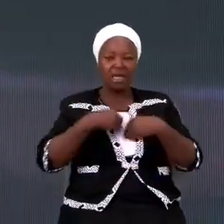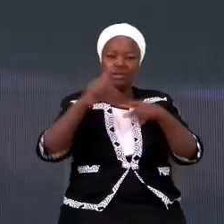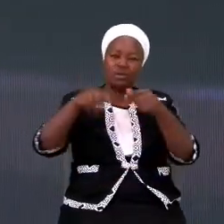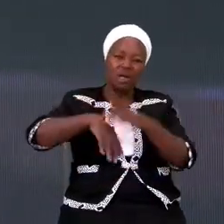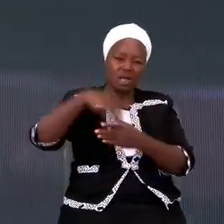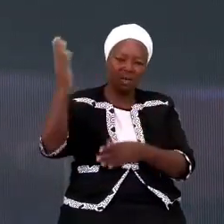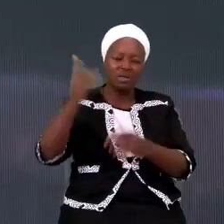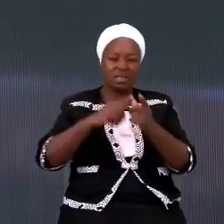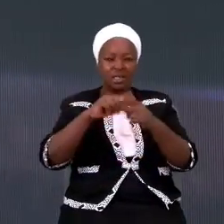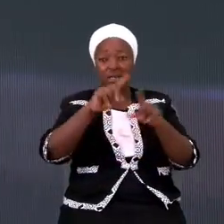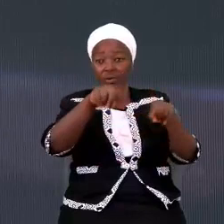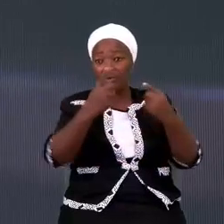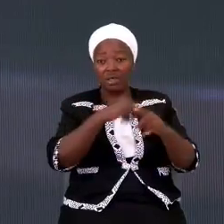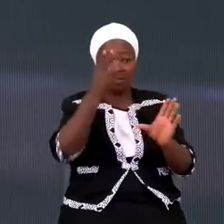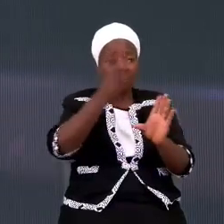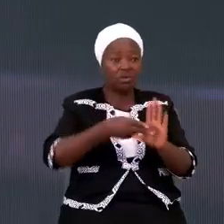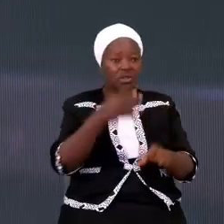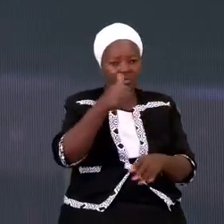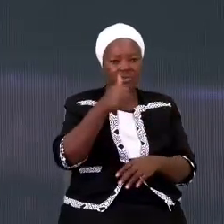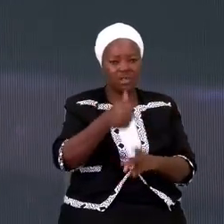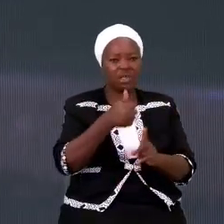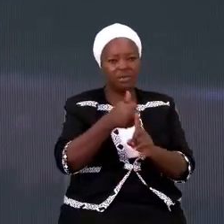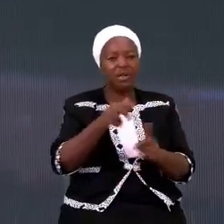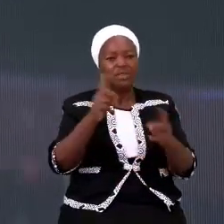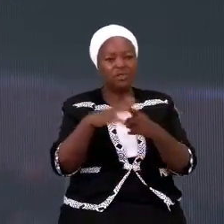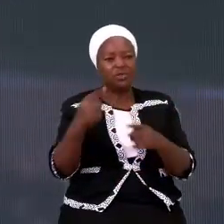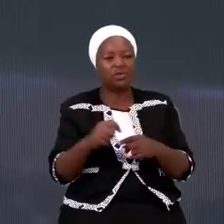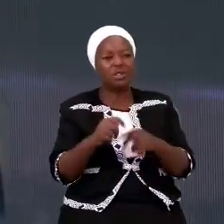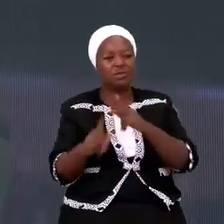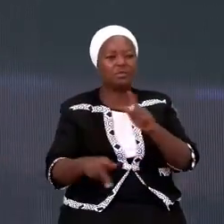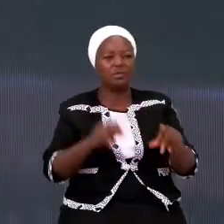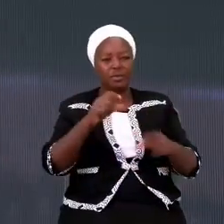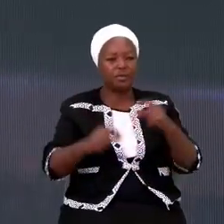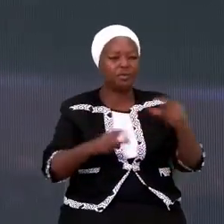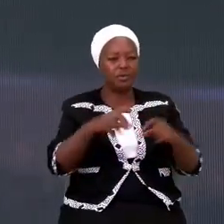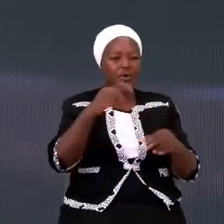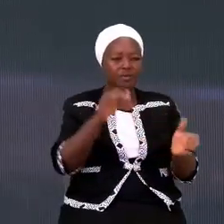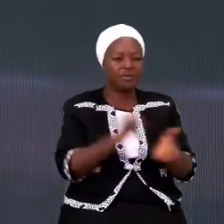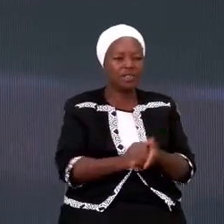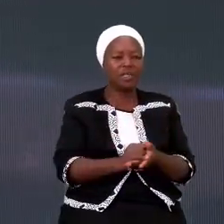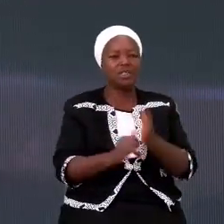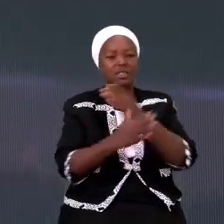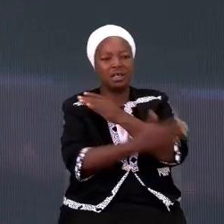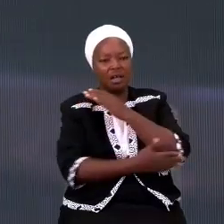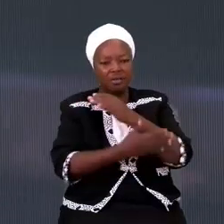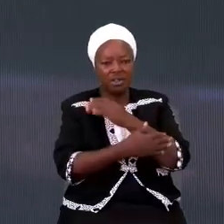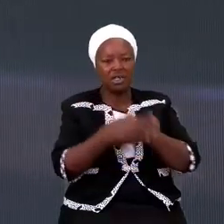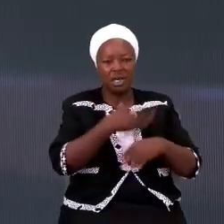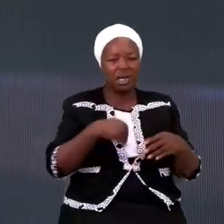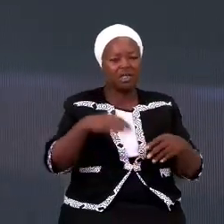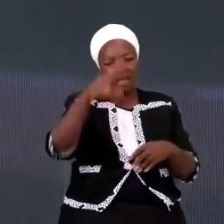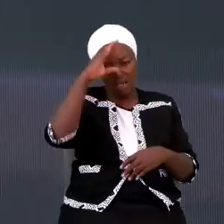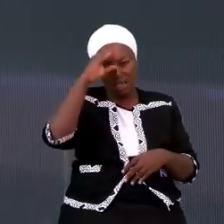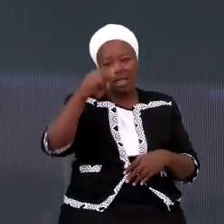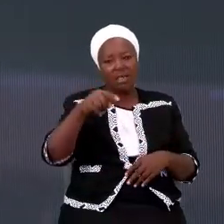that country. And he sent him into the fields to feed swine. Look at verse 16. In